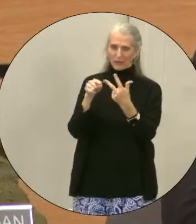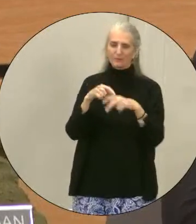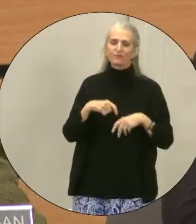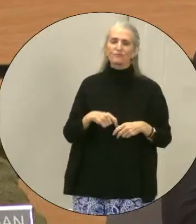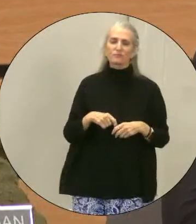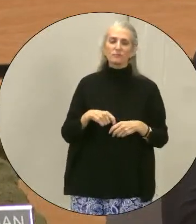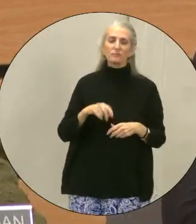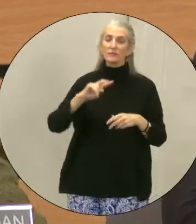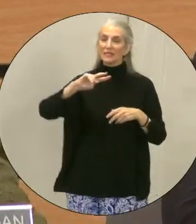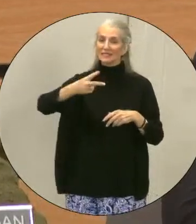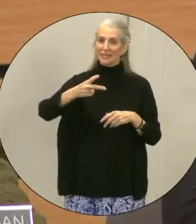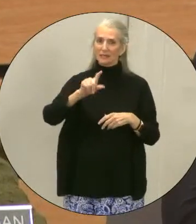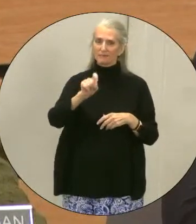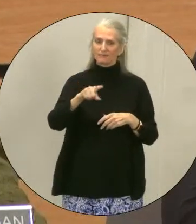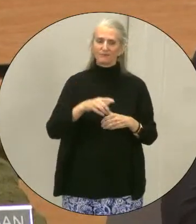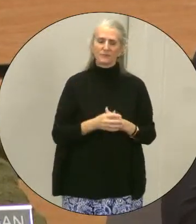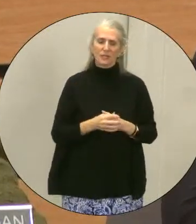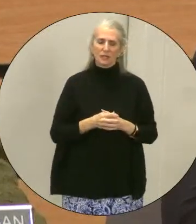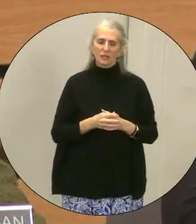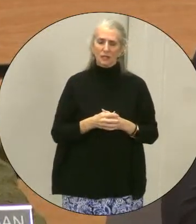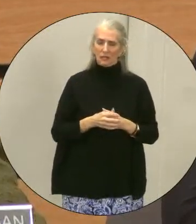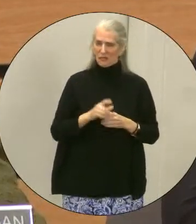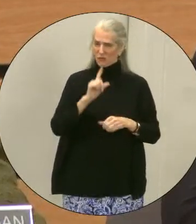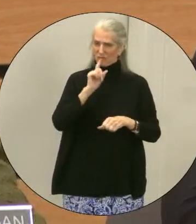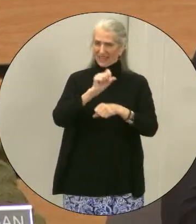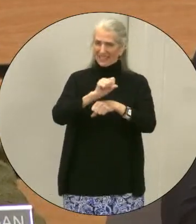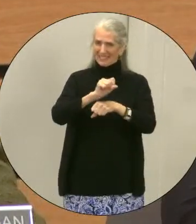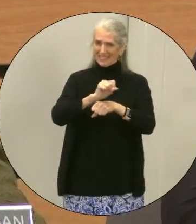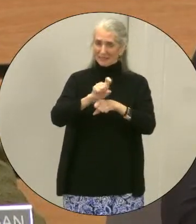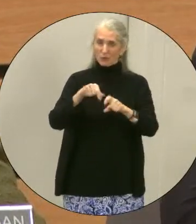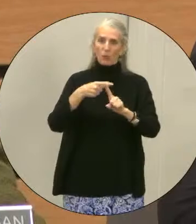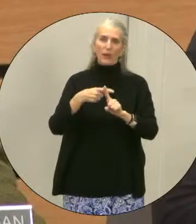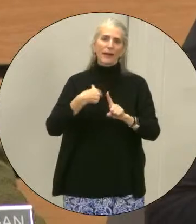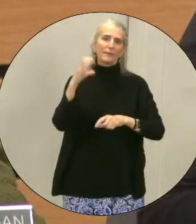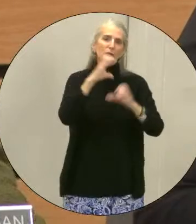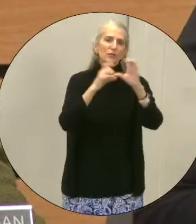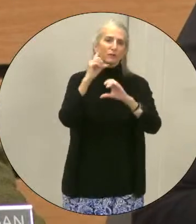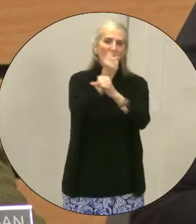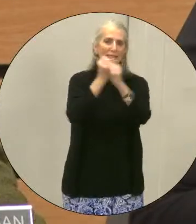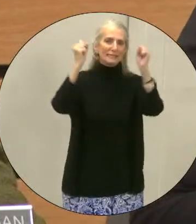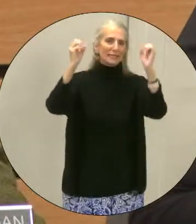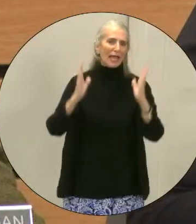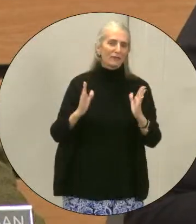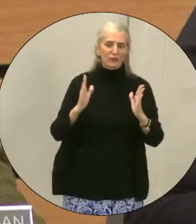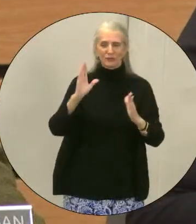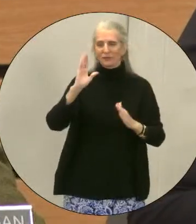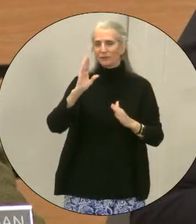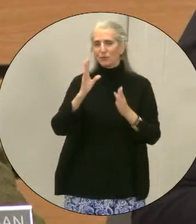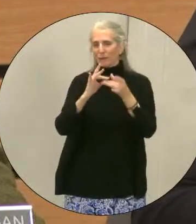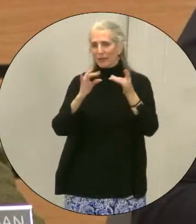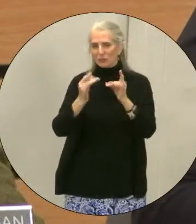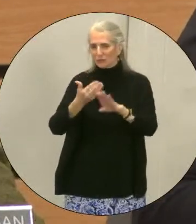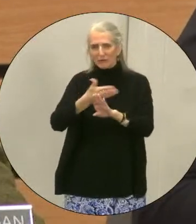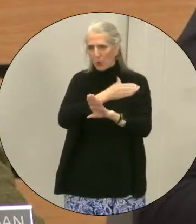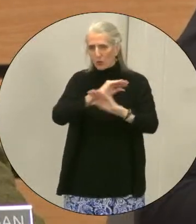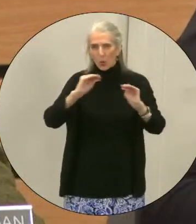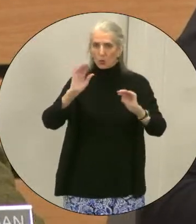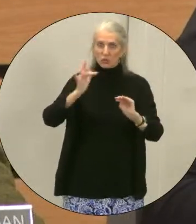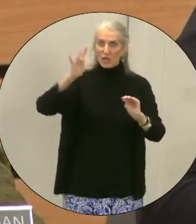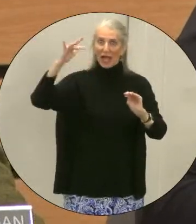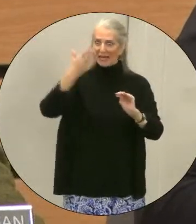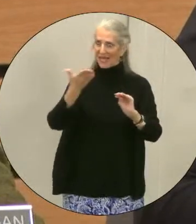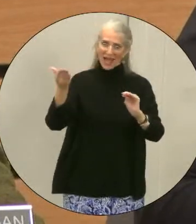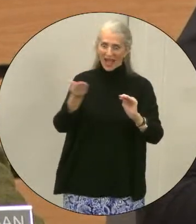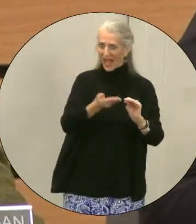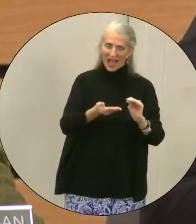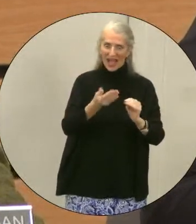secondly, are we being realistic? We're not looking for a savior. We mentioned it before. There's no shiny object out there that's going to come and fix this. It's going to